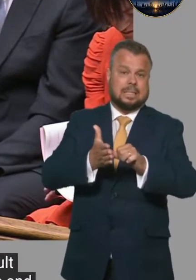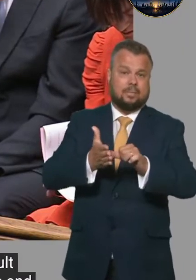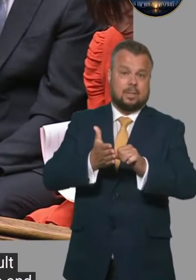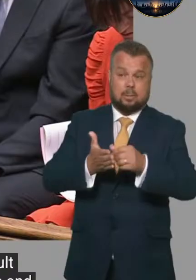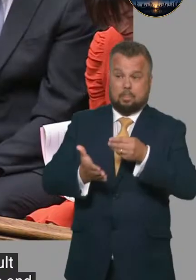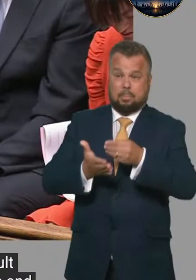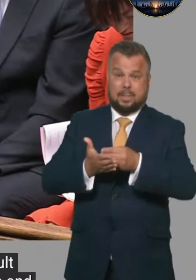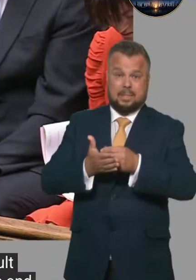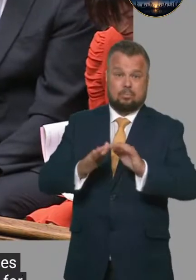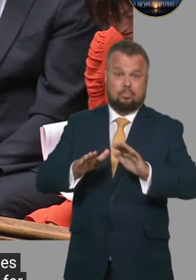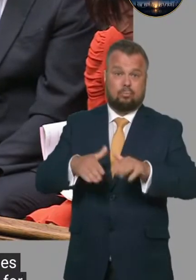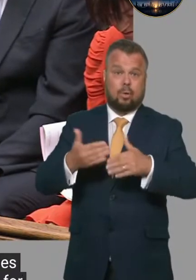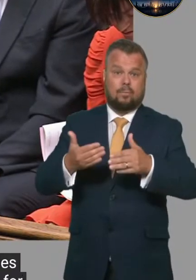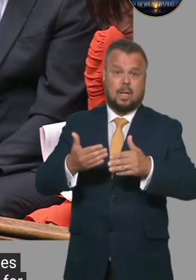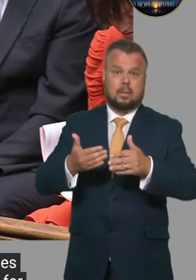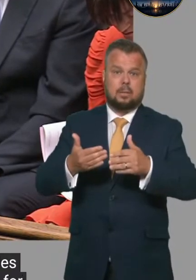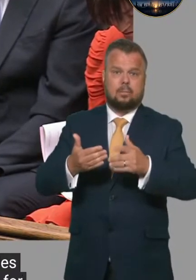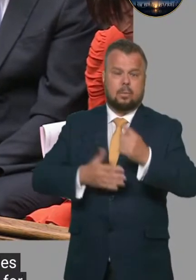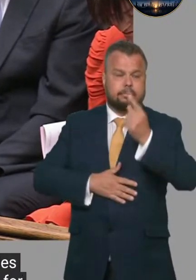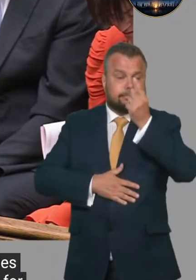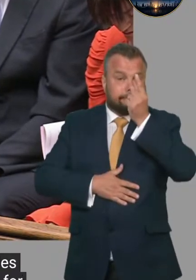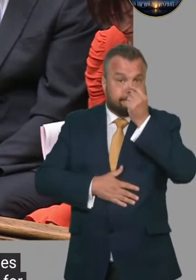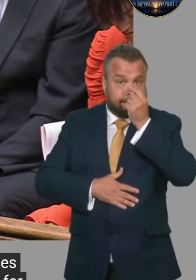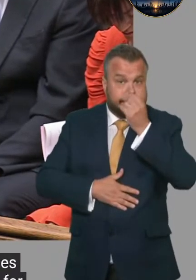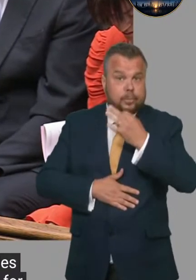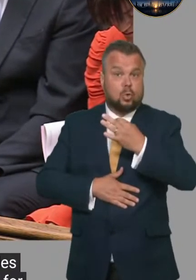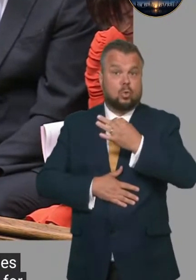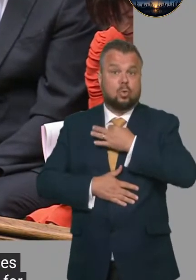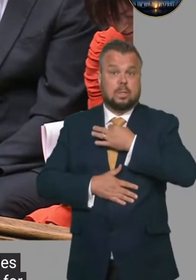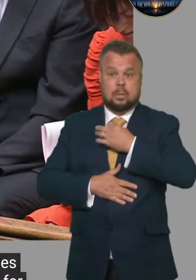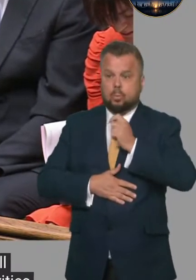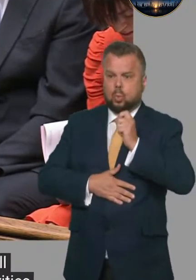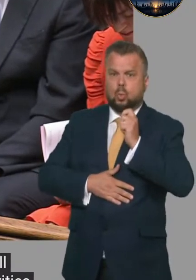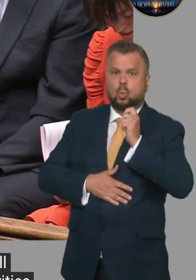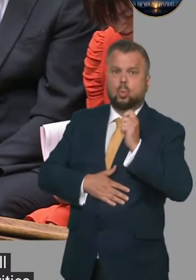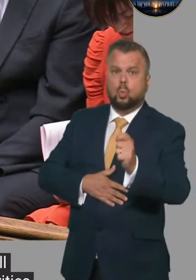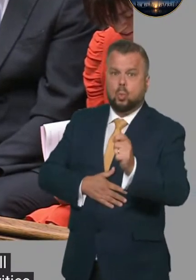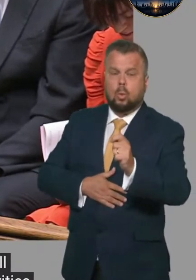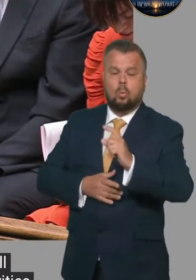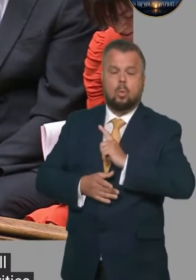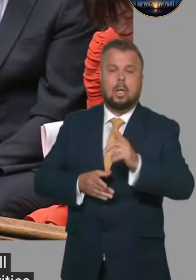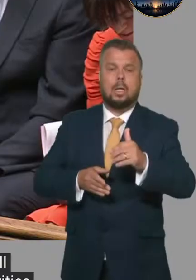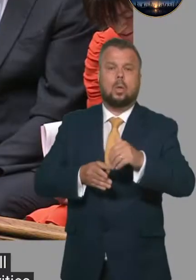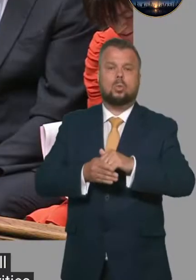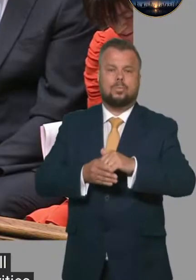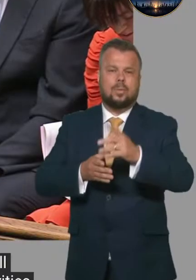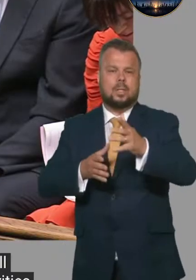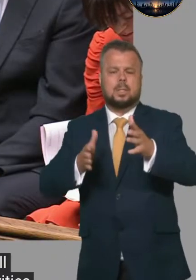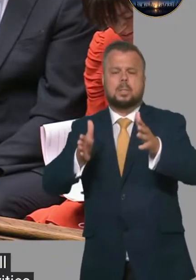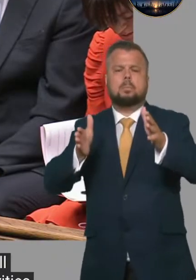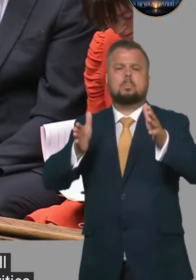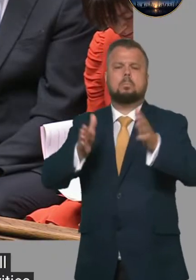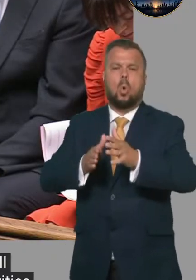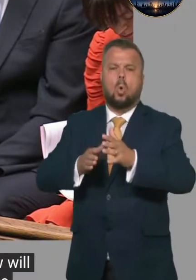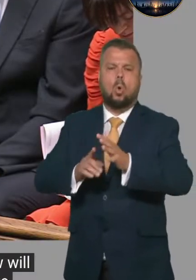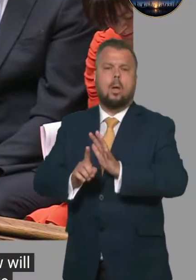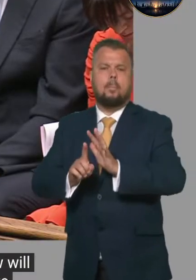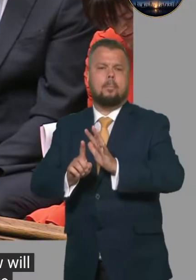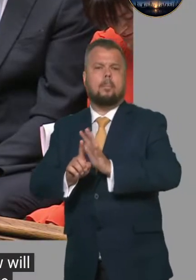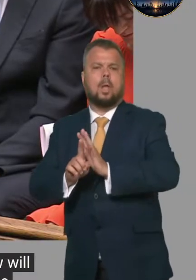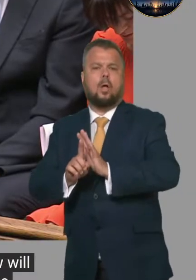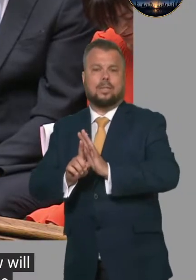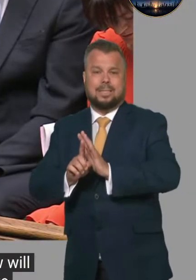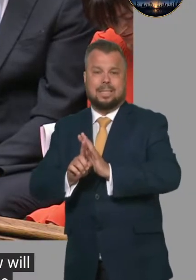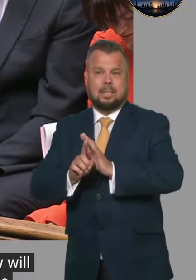will the Secretary of State monitor the impact of the guidance on trans and disabled people to ensure they're not left without